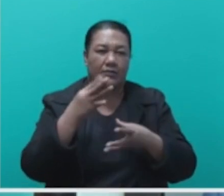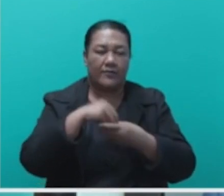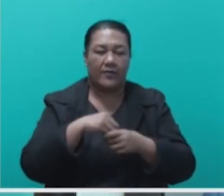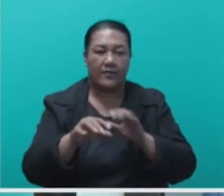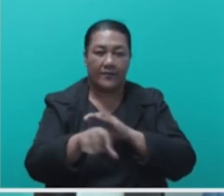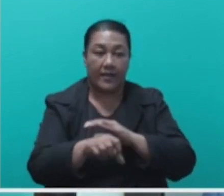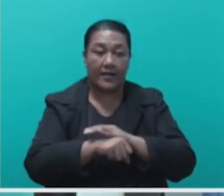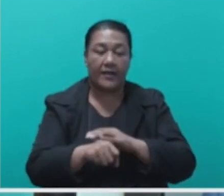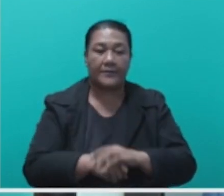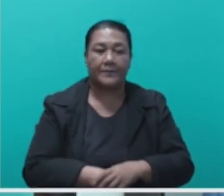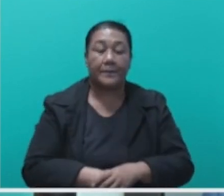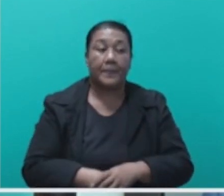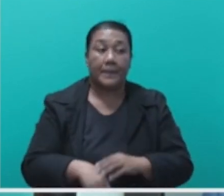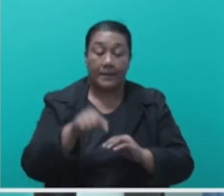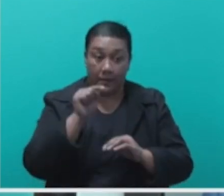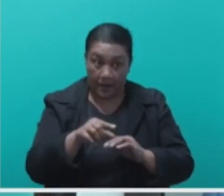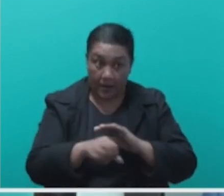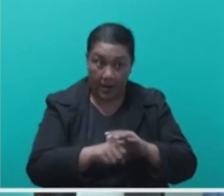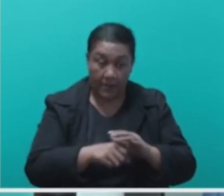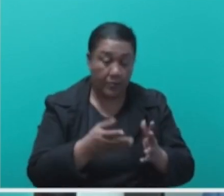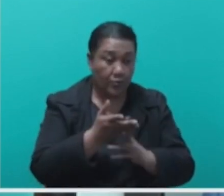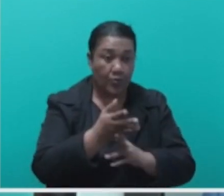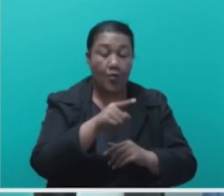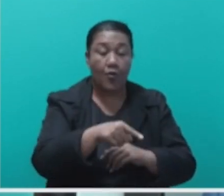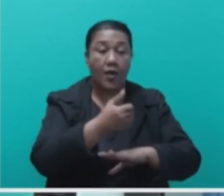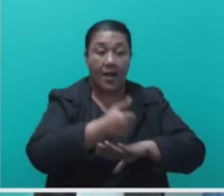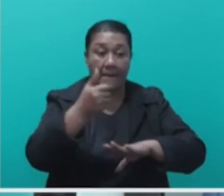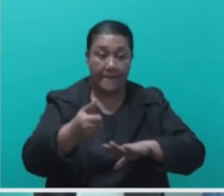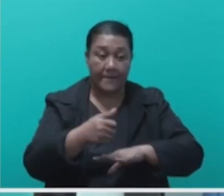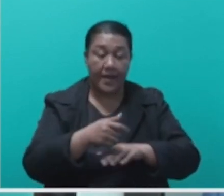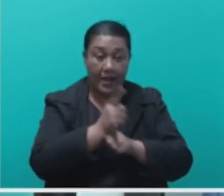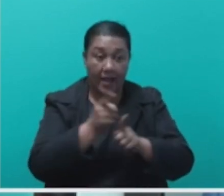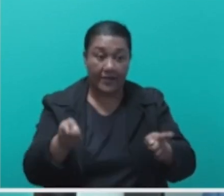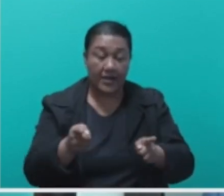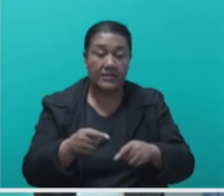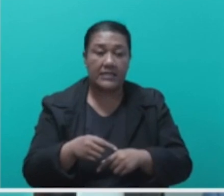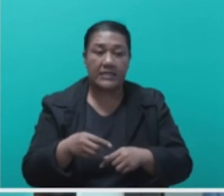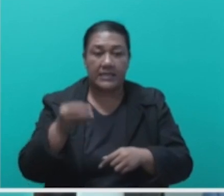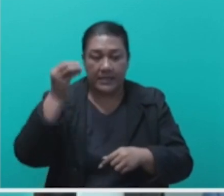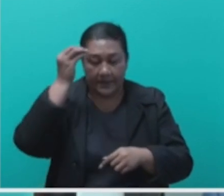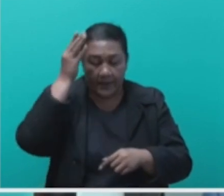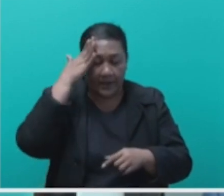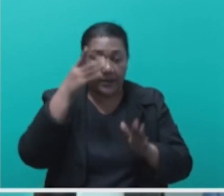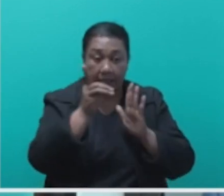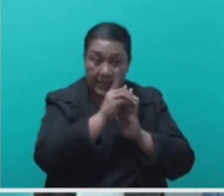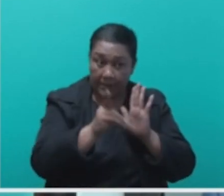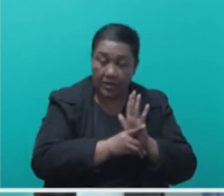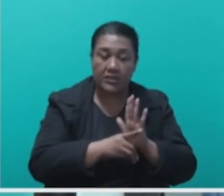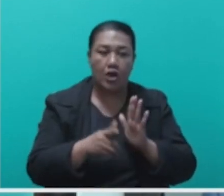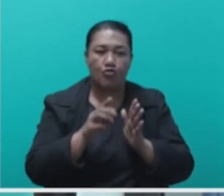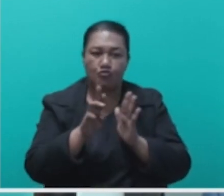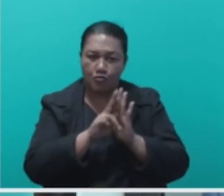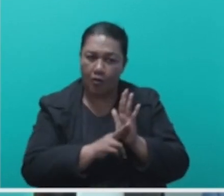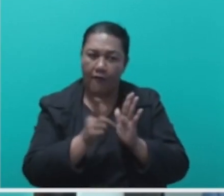sir, corruption and poor governance are security challenges which undermine democracy, the rule of law,